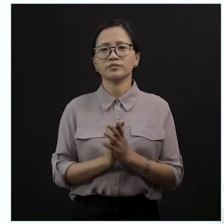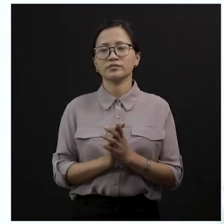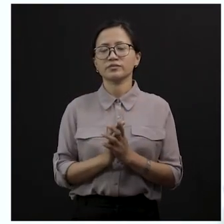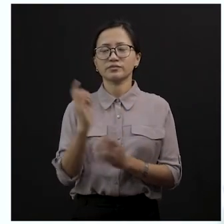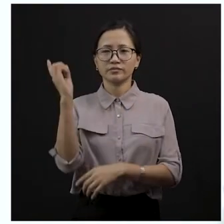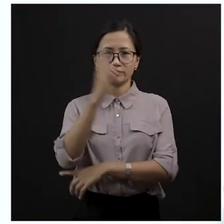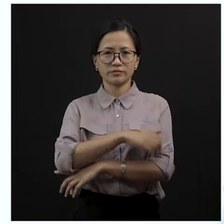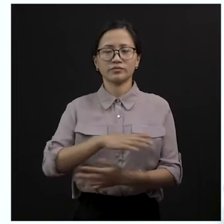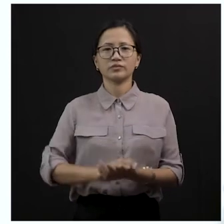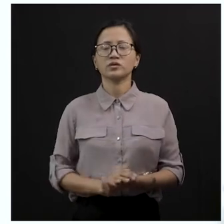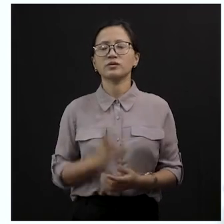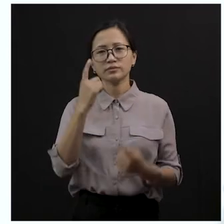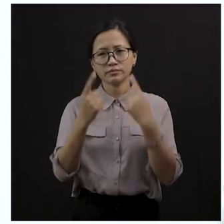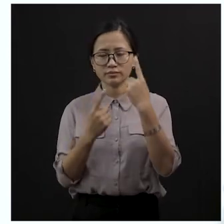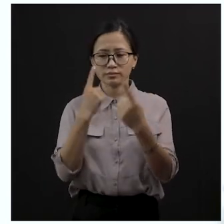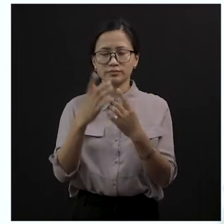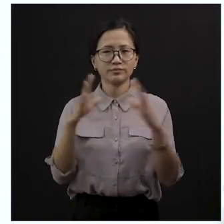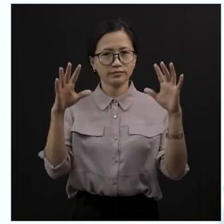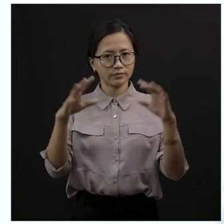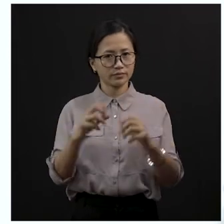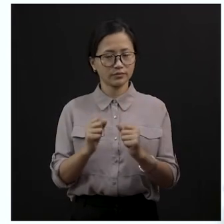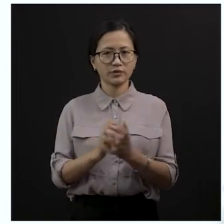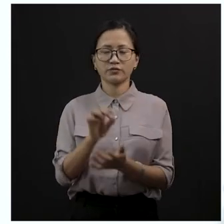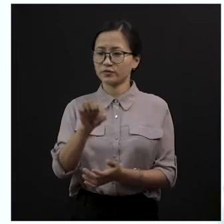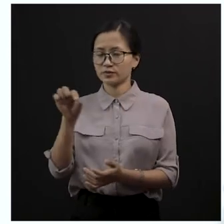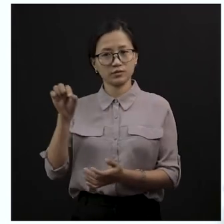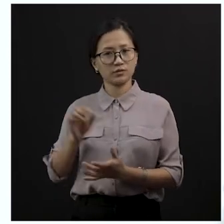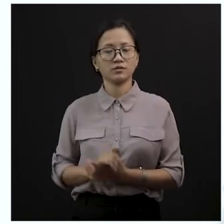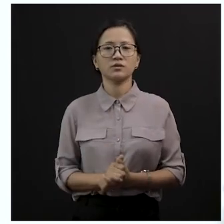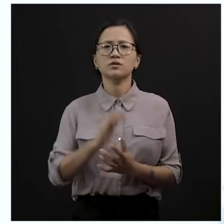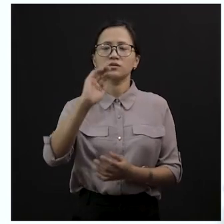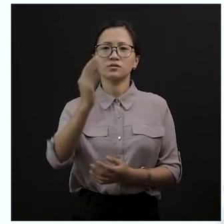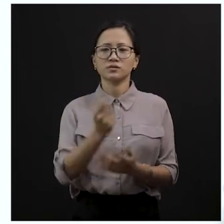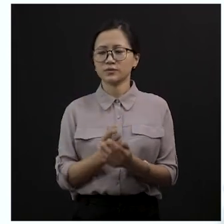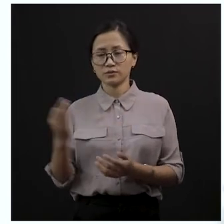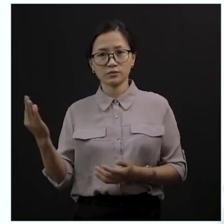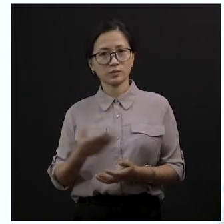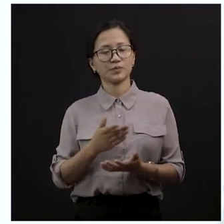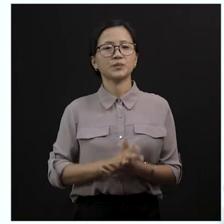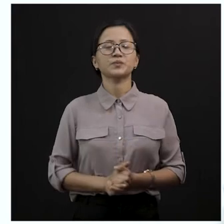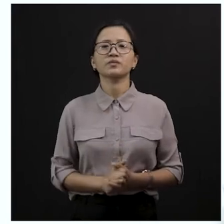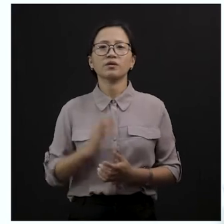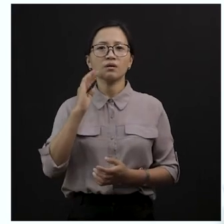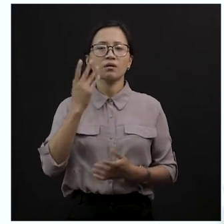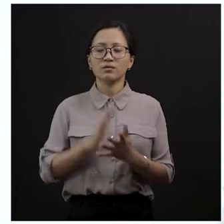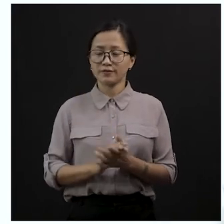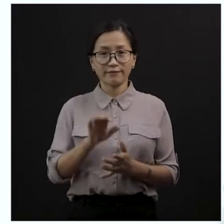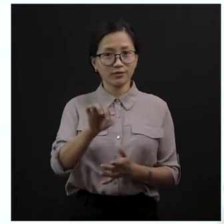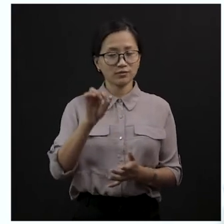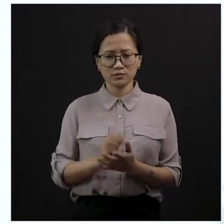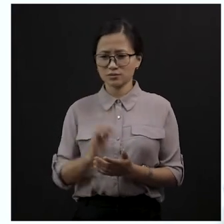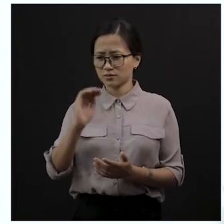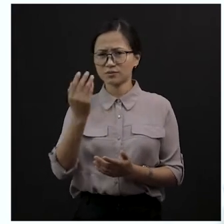chapter is about discovery, okay? That means finding something new, right? When you find out something